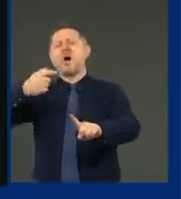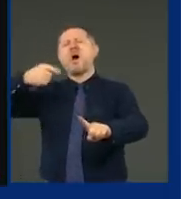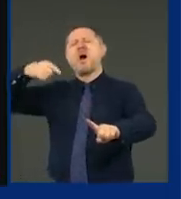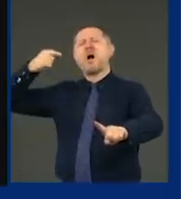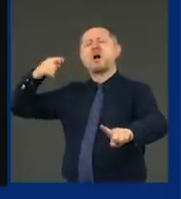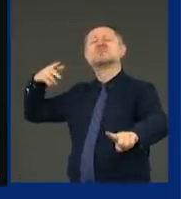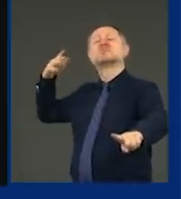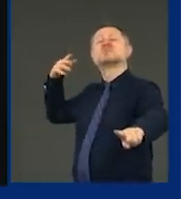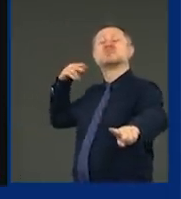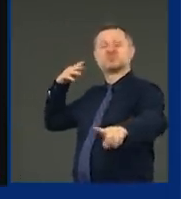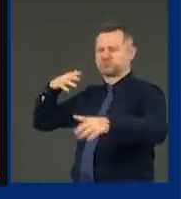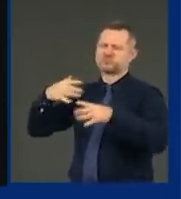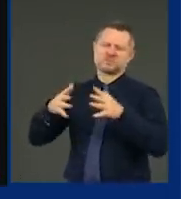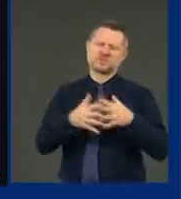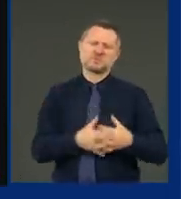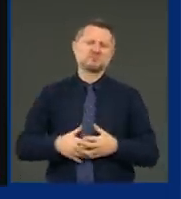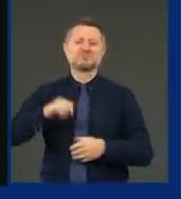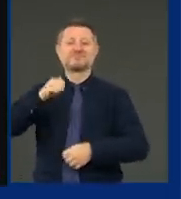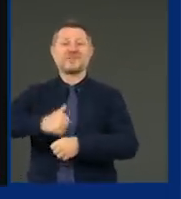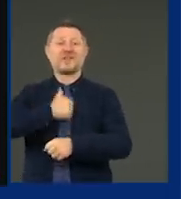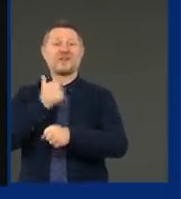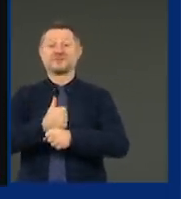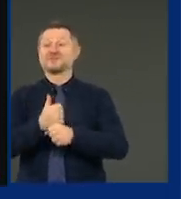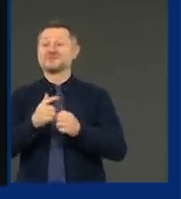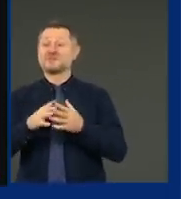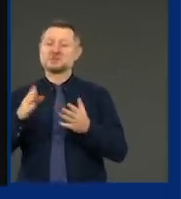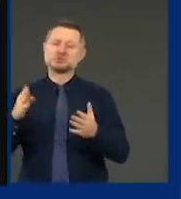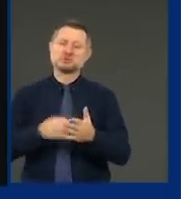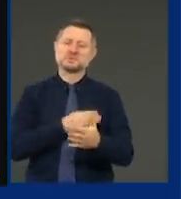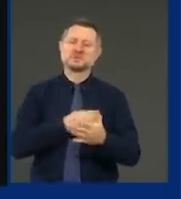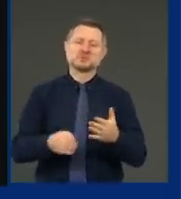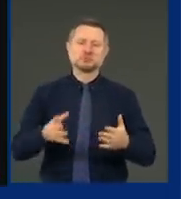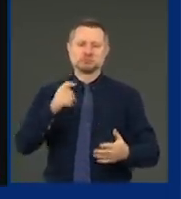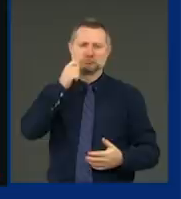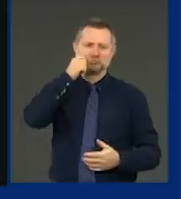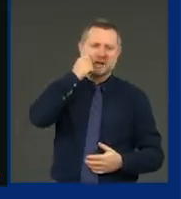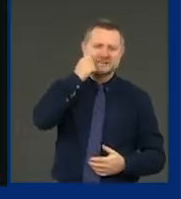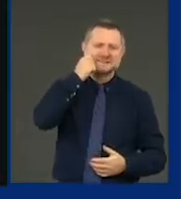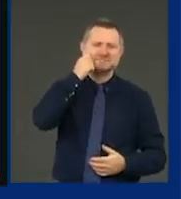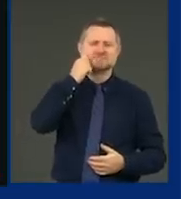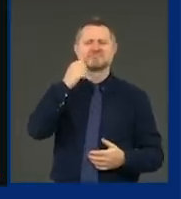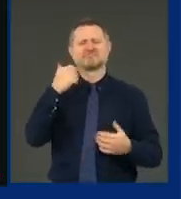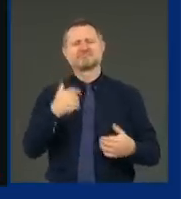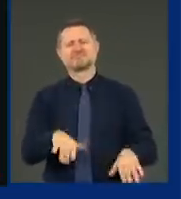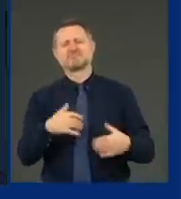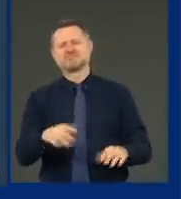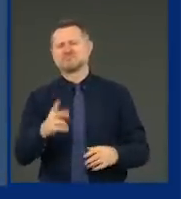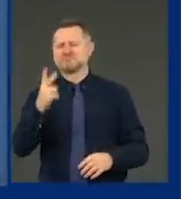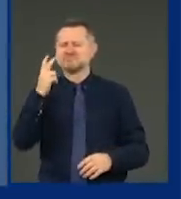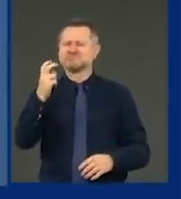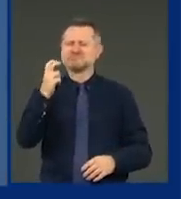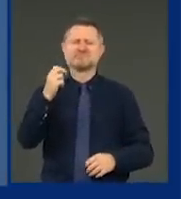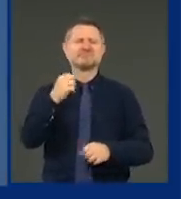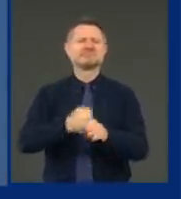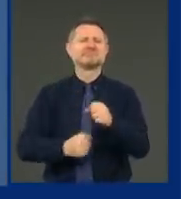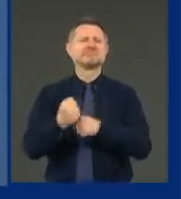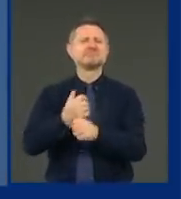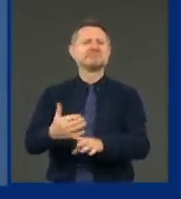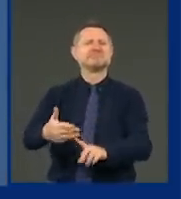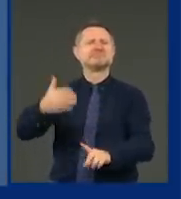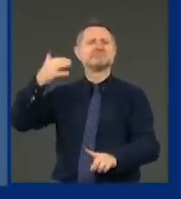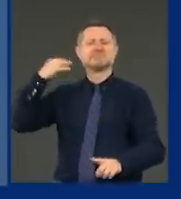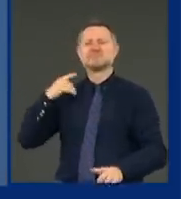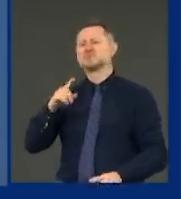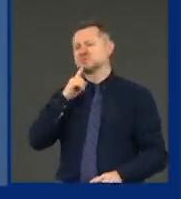and racism dating back hundreds of years. That is the honest truth, and that's